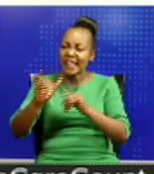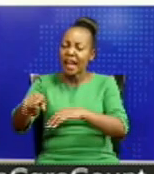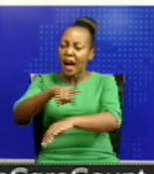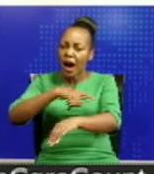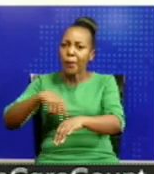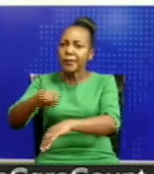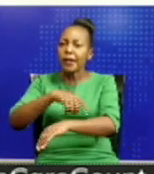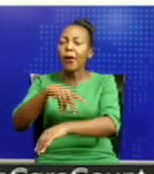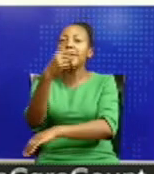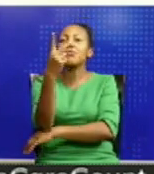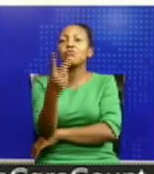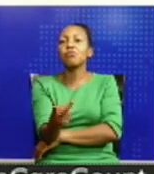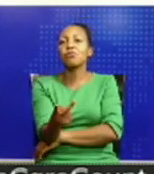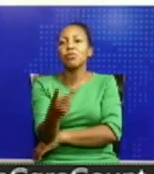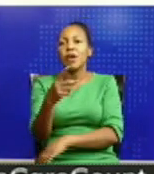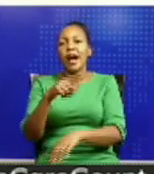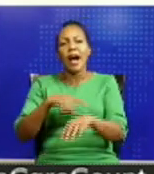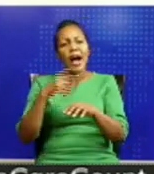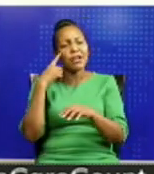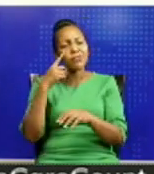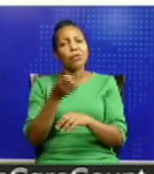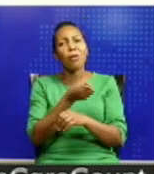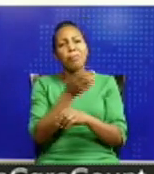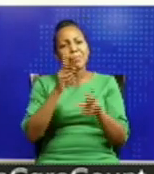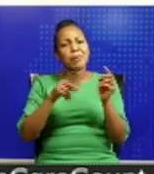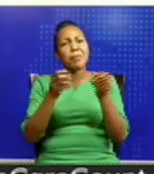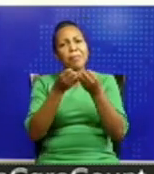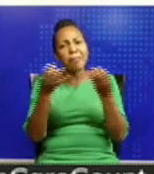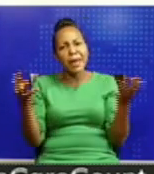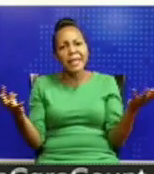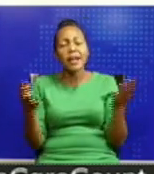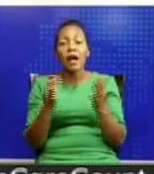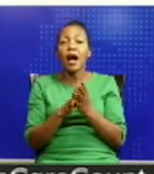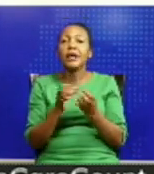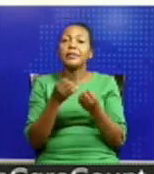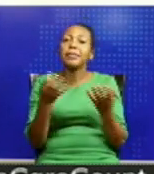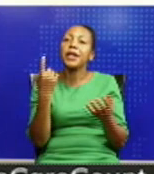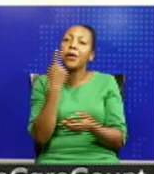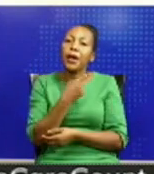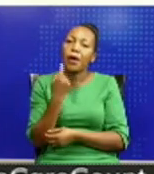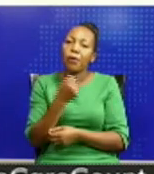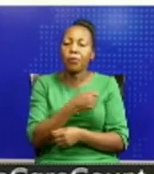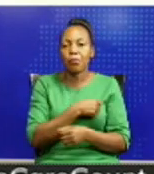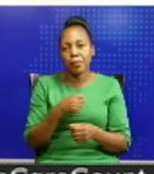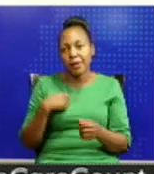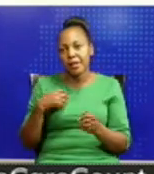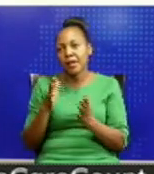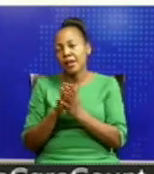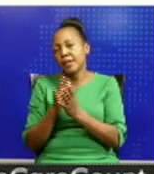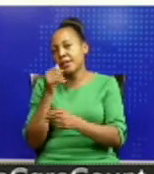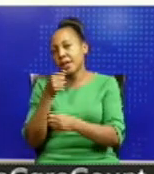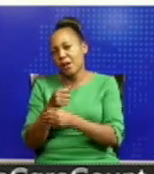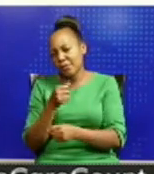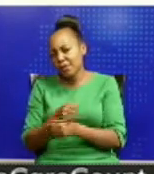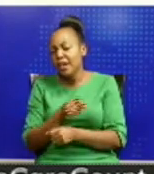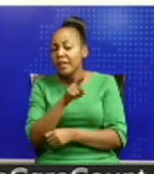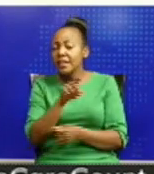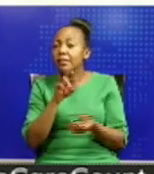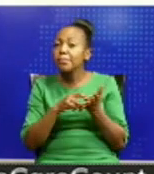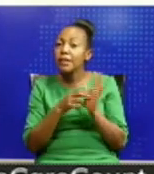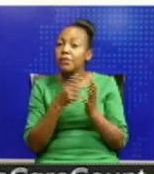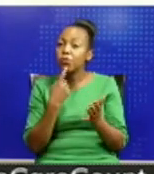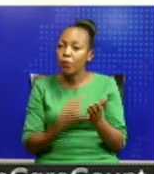2 hours. And when I looked at the people who were there, most of them were women and girls. What does that